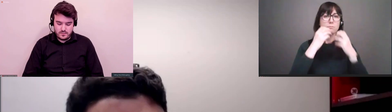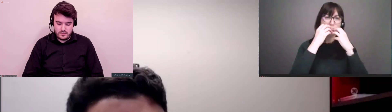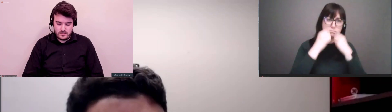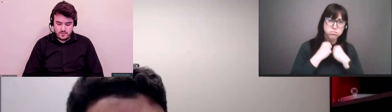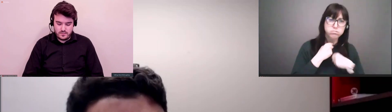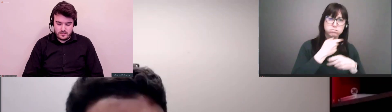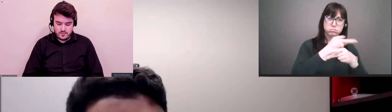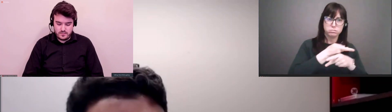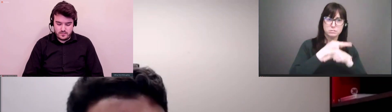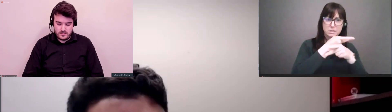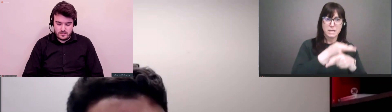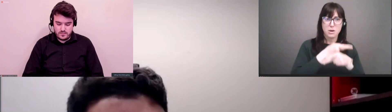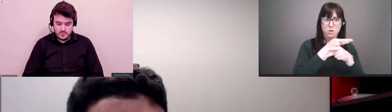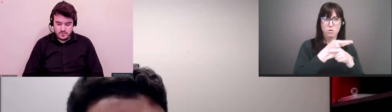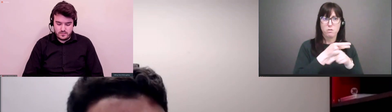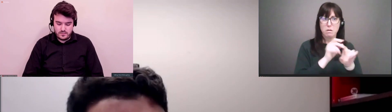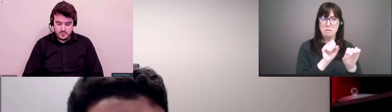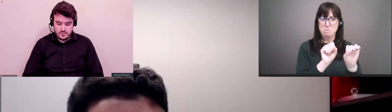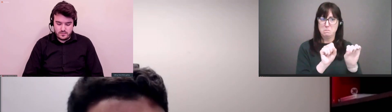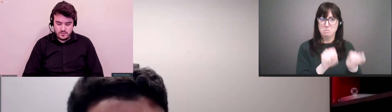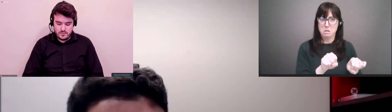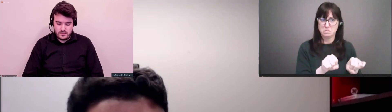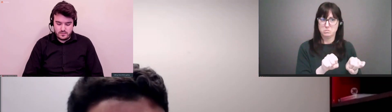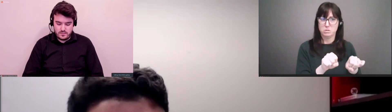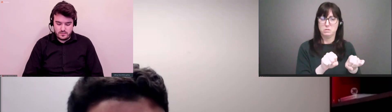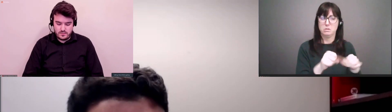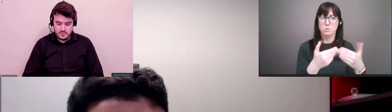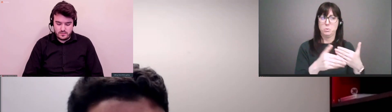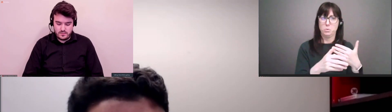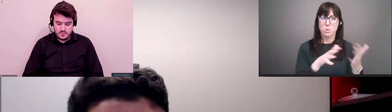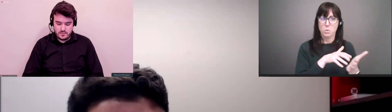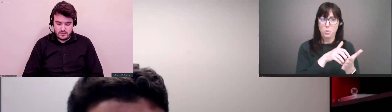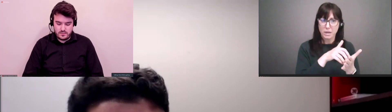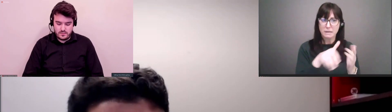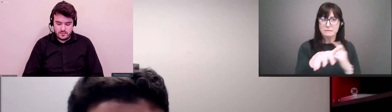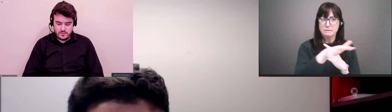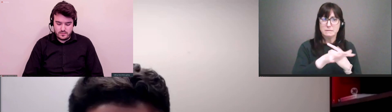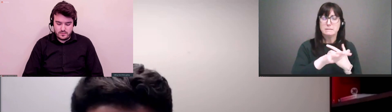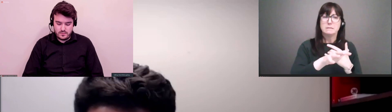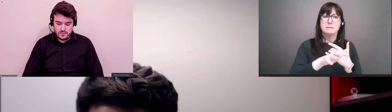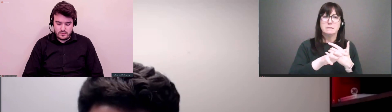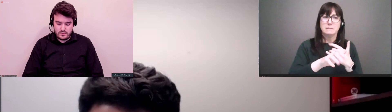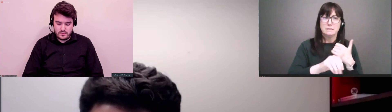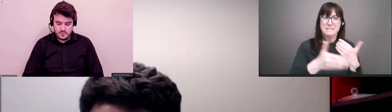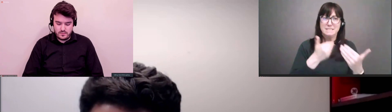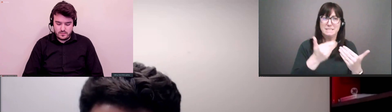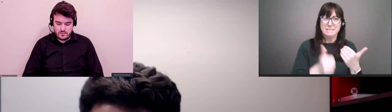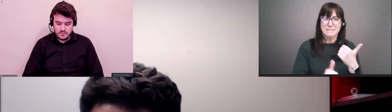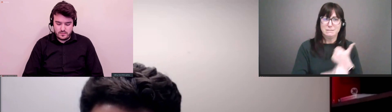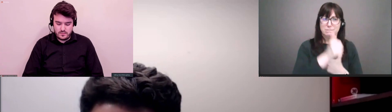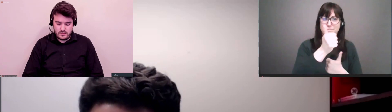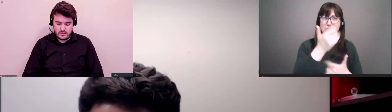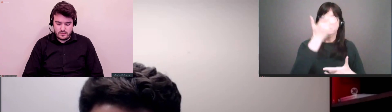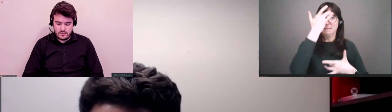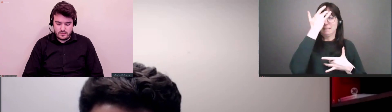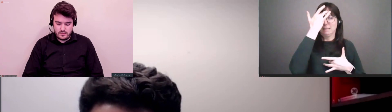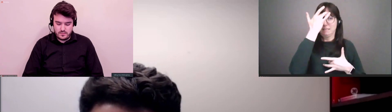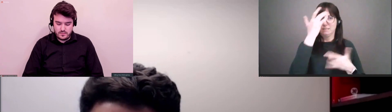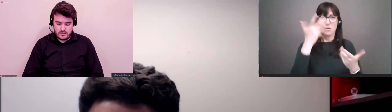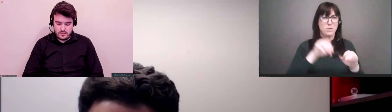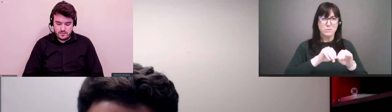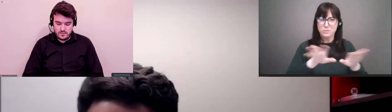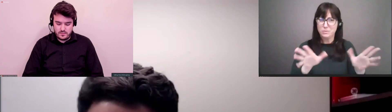that particular vulnerability or reduce the risk of transmission due to that